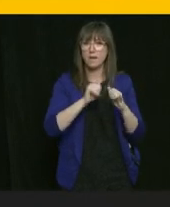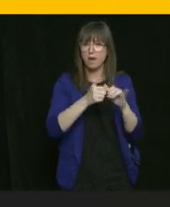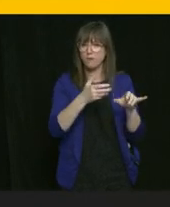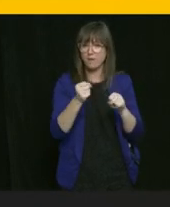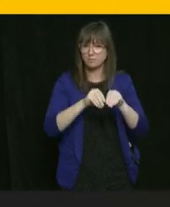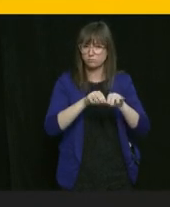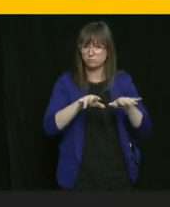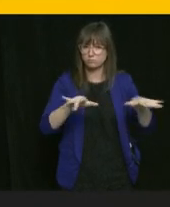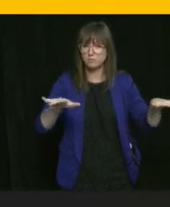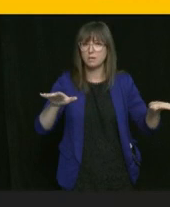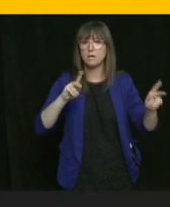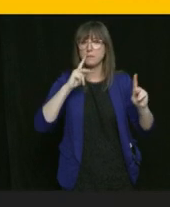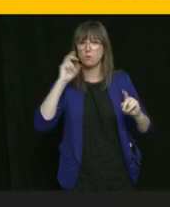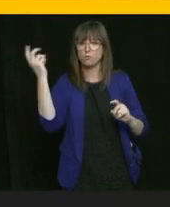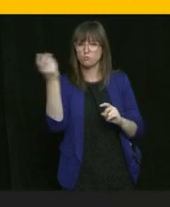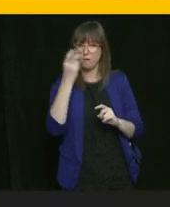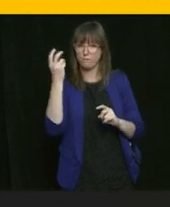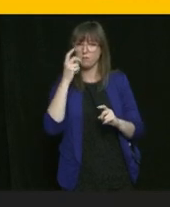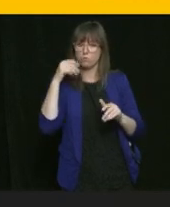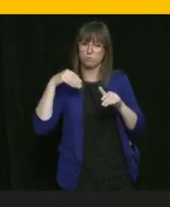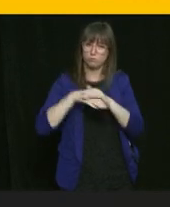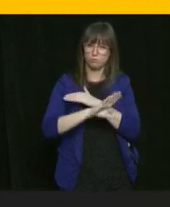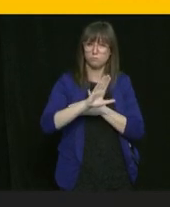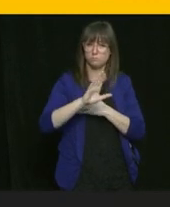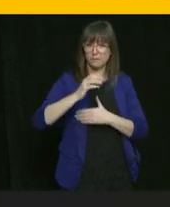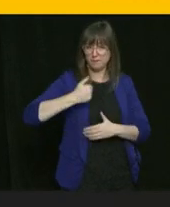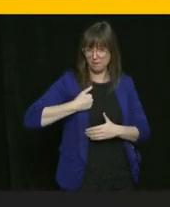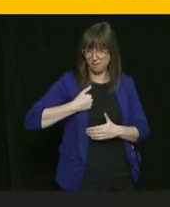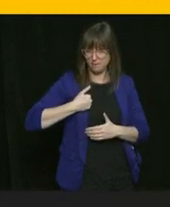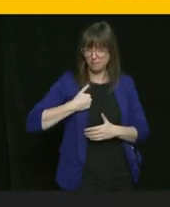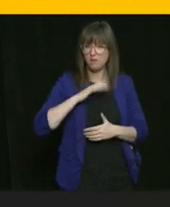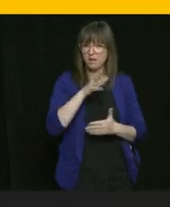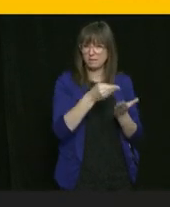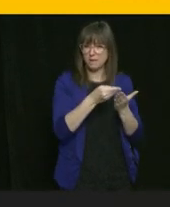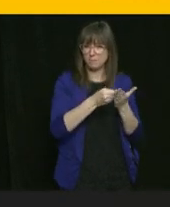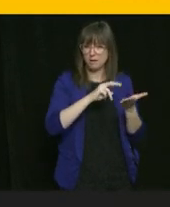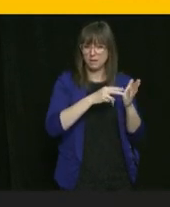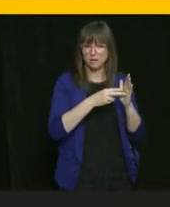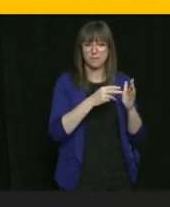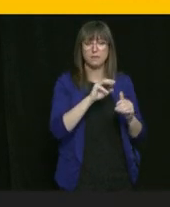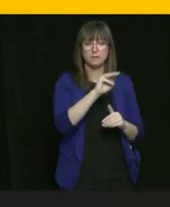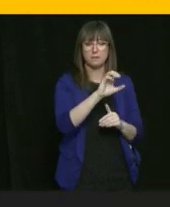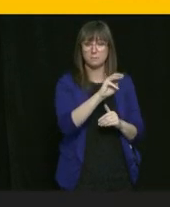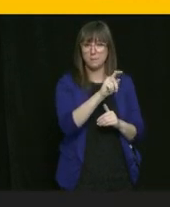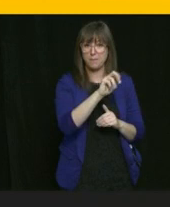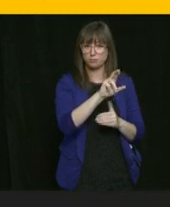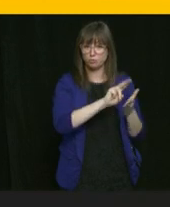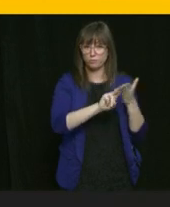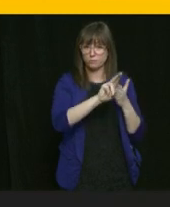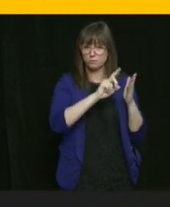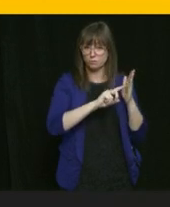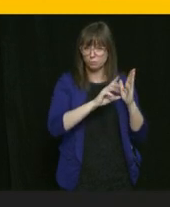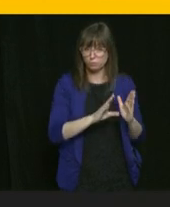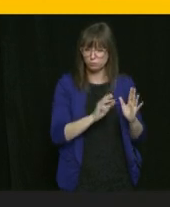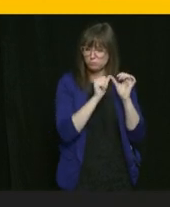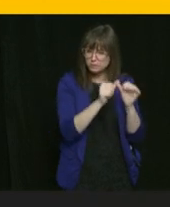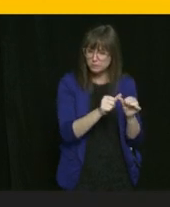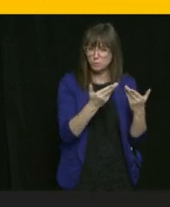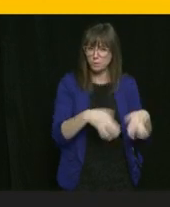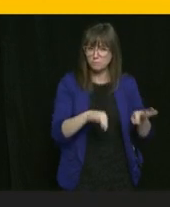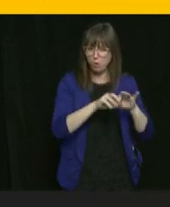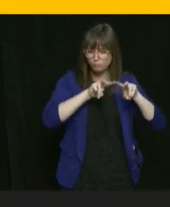in travelers entering the country. These funds will allow researchers from McMaster University to continue their important